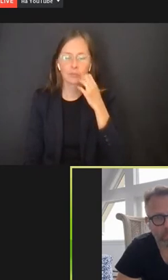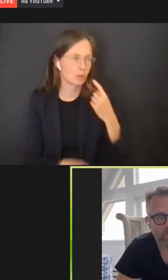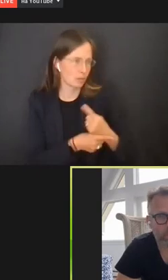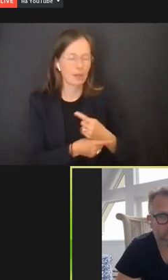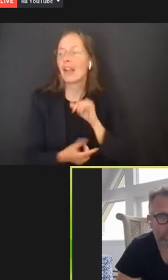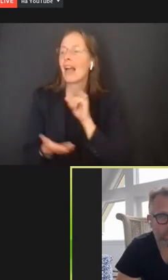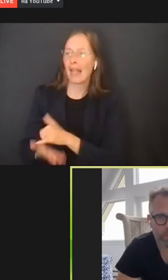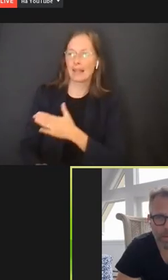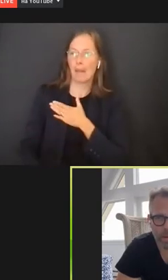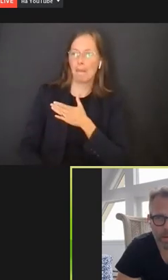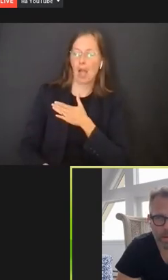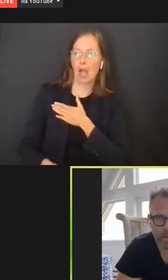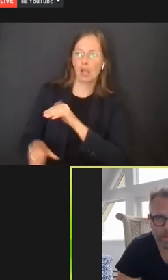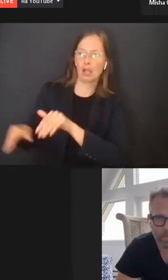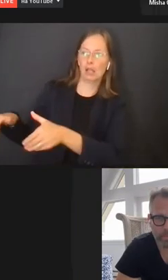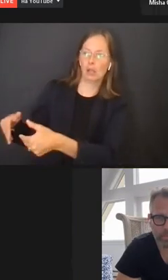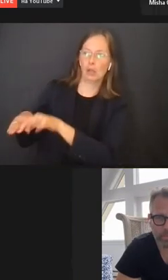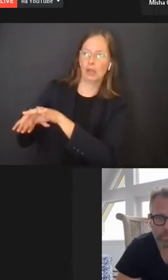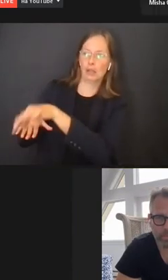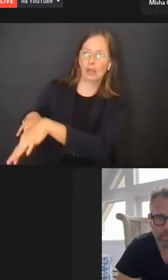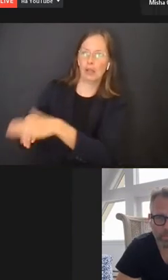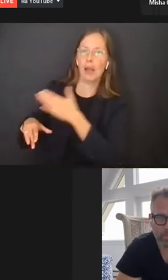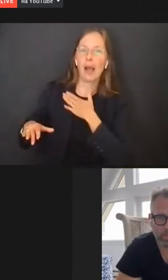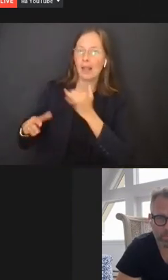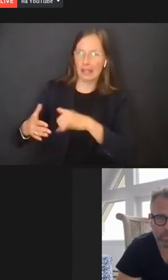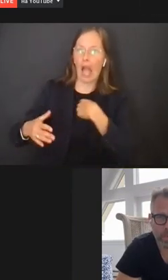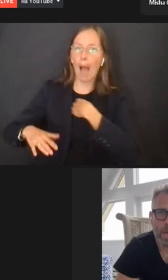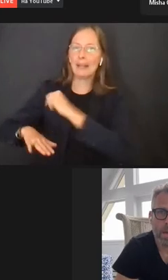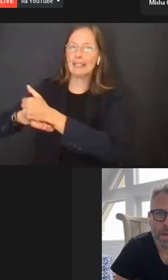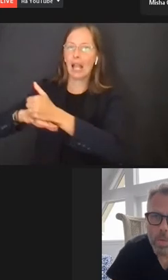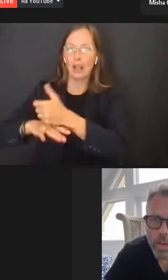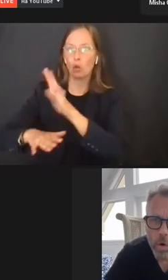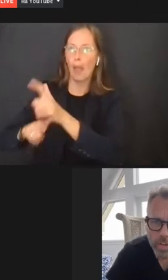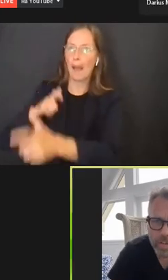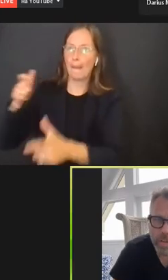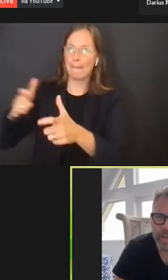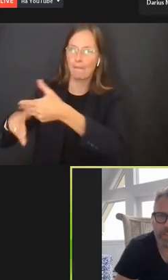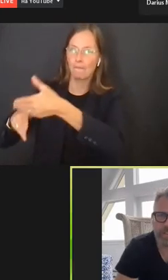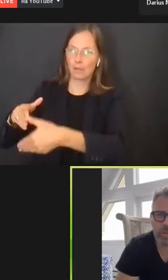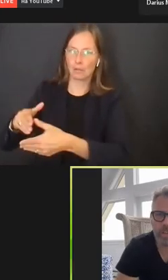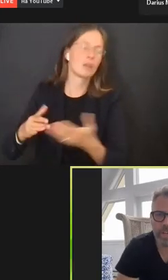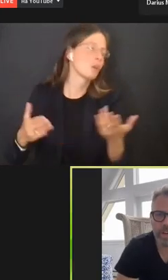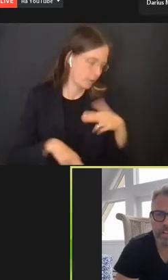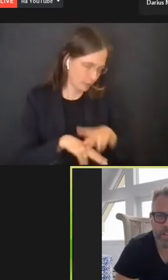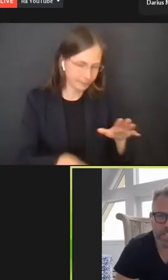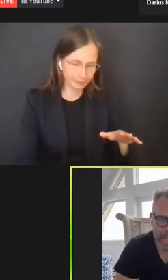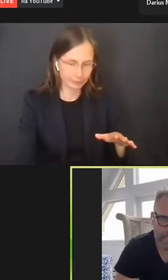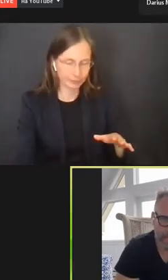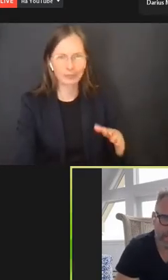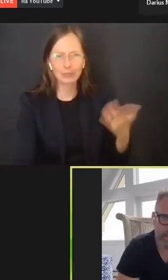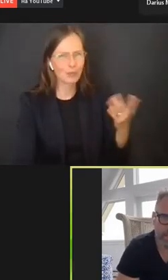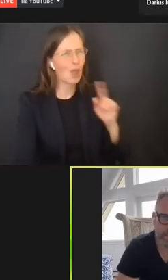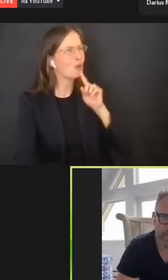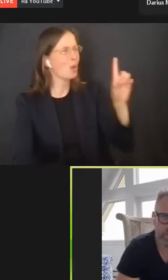teaser for you. That's my my teeing up the big finale. Well, of course not, because surely Darius has a